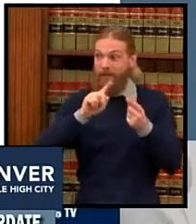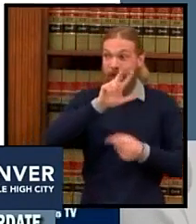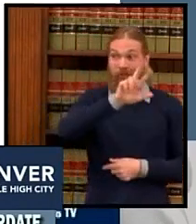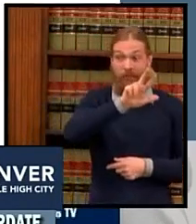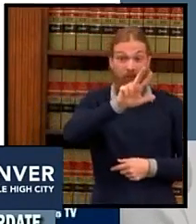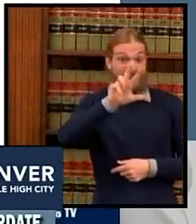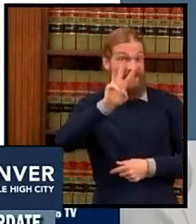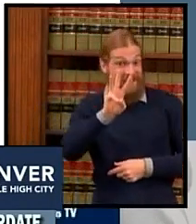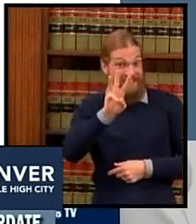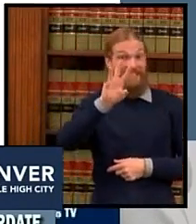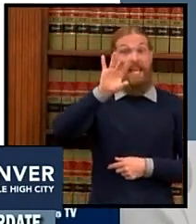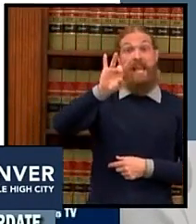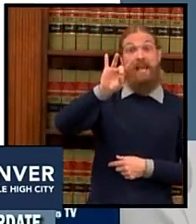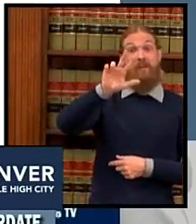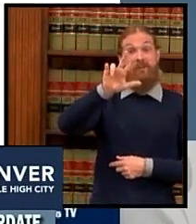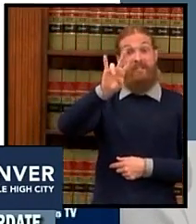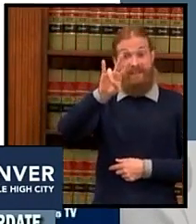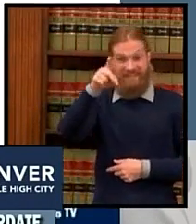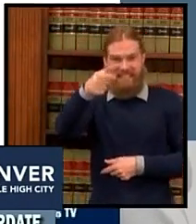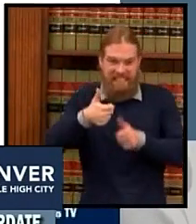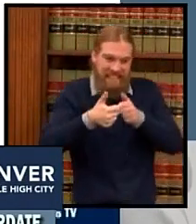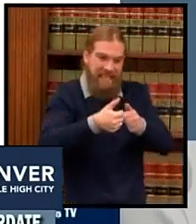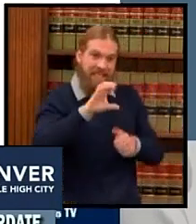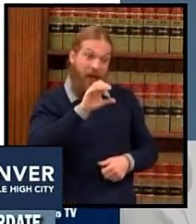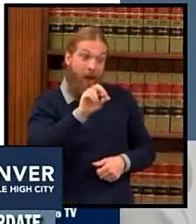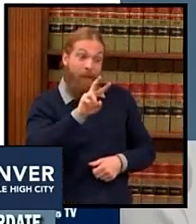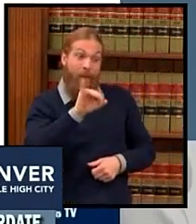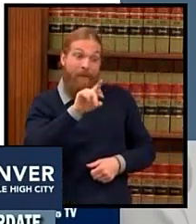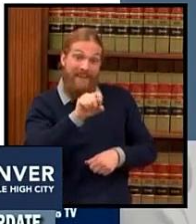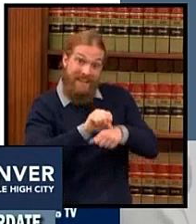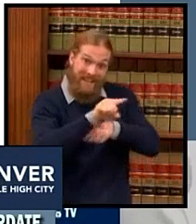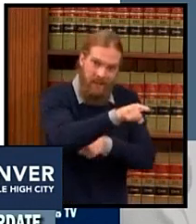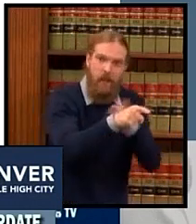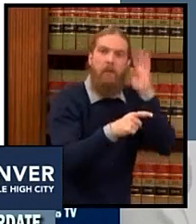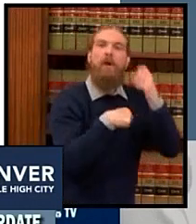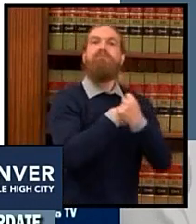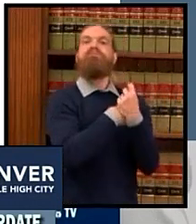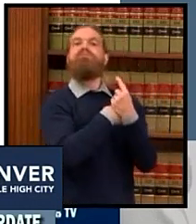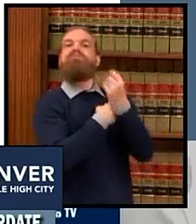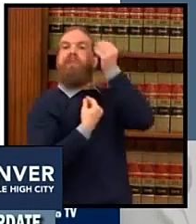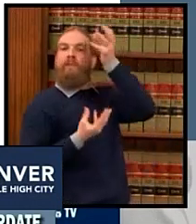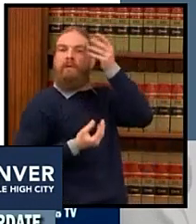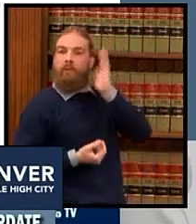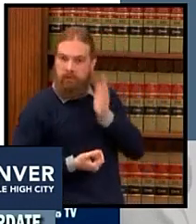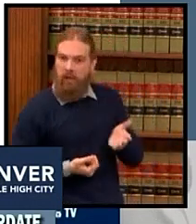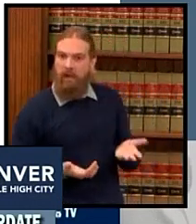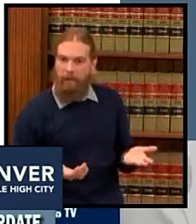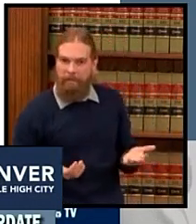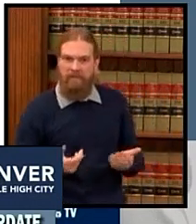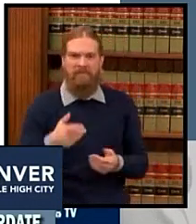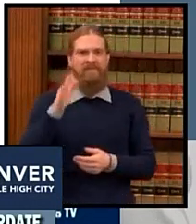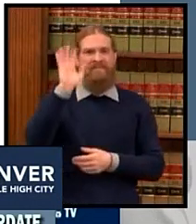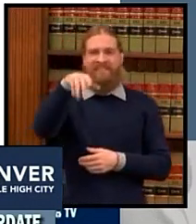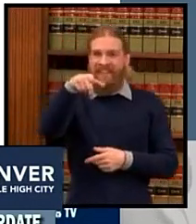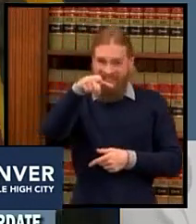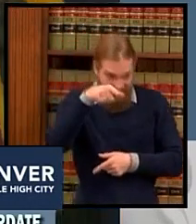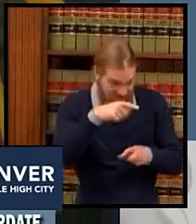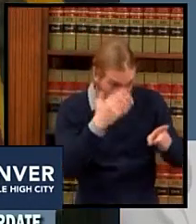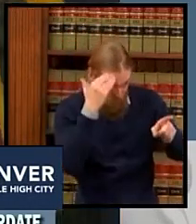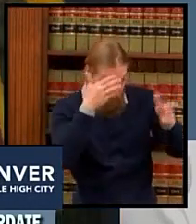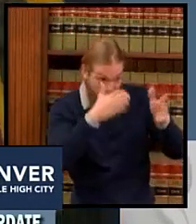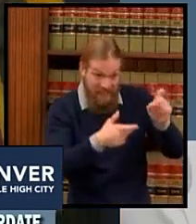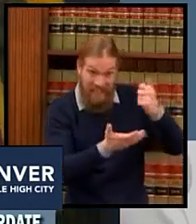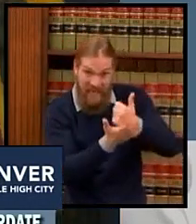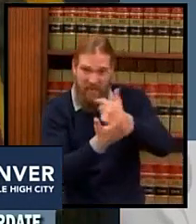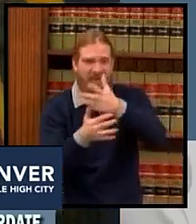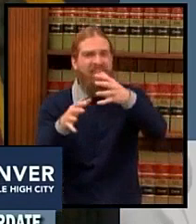336-837 is an option as well. And of course, the state has its website. But please take the time to maybe help an older adult. The sooner we